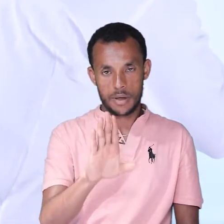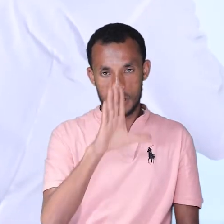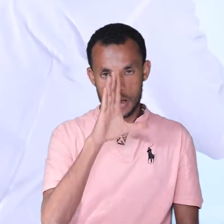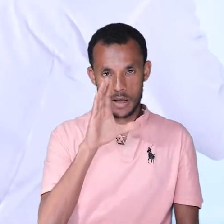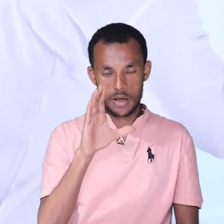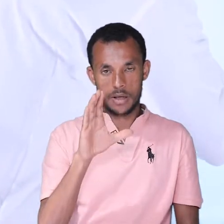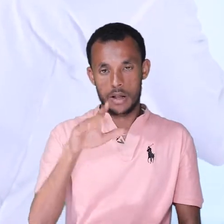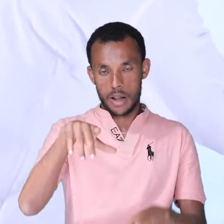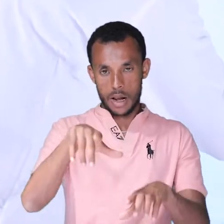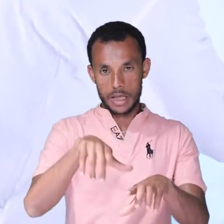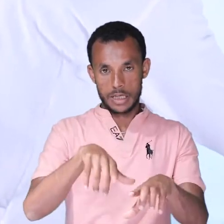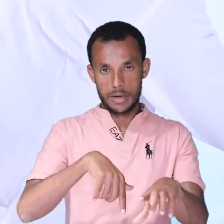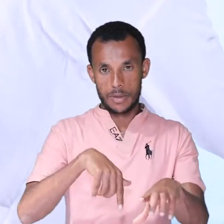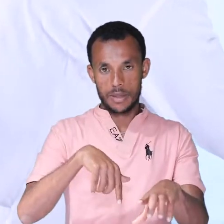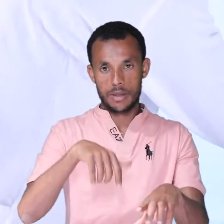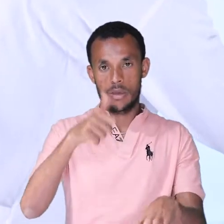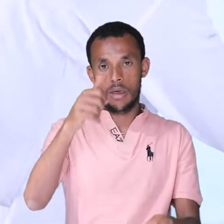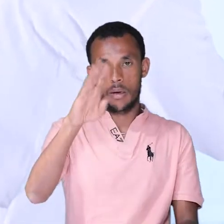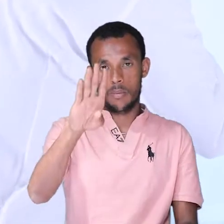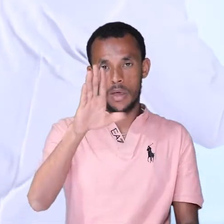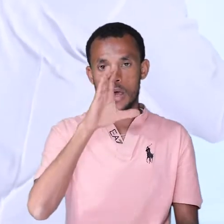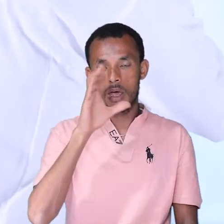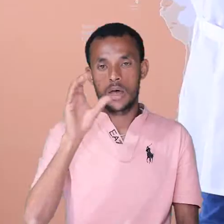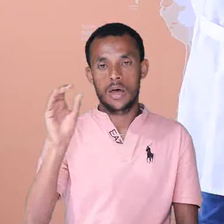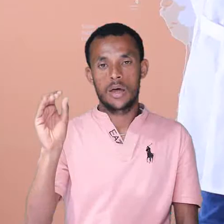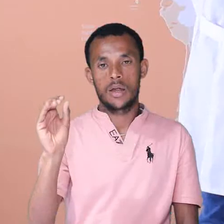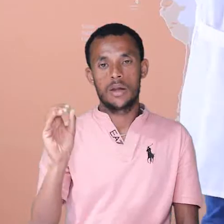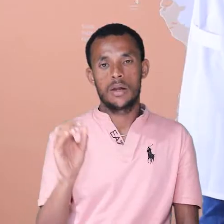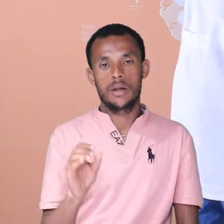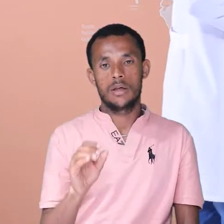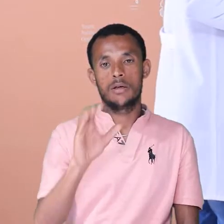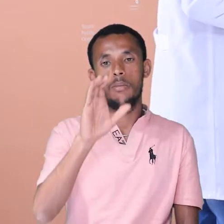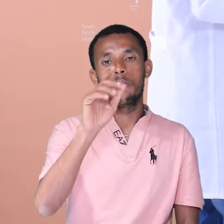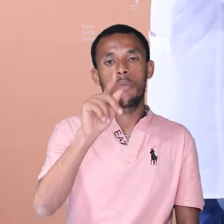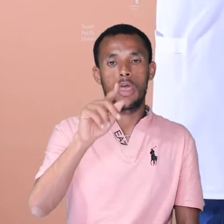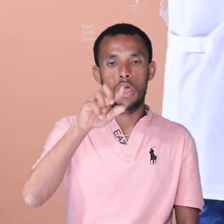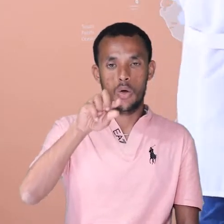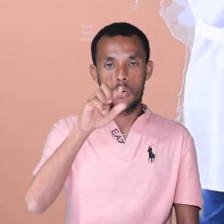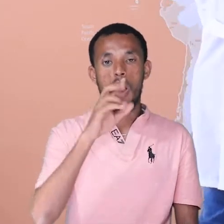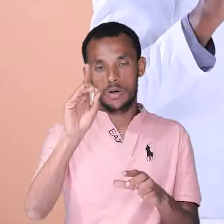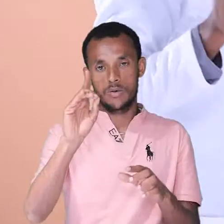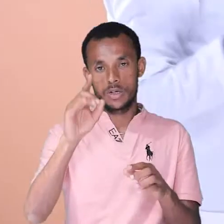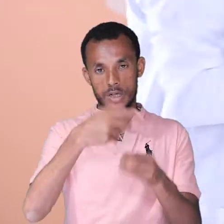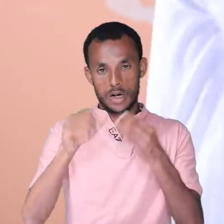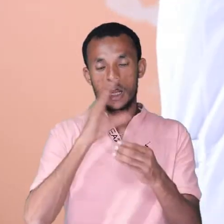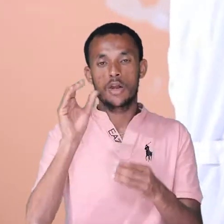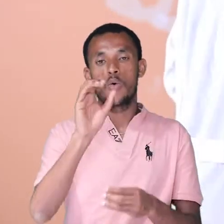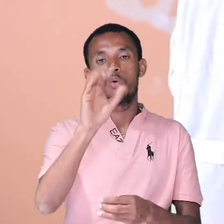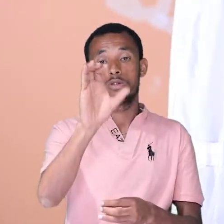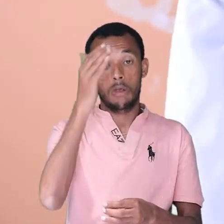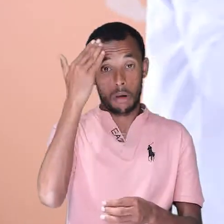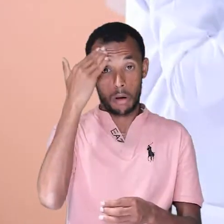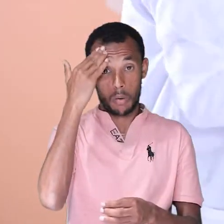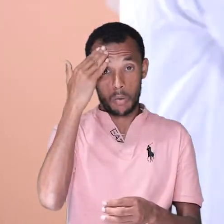the line segment PQ, these are chords of a circle. And also OC is known